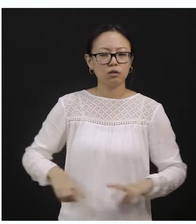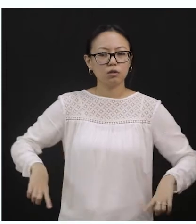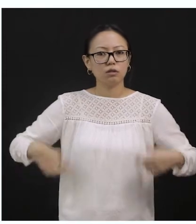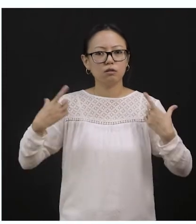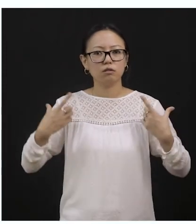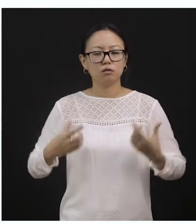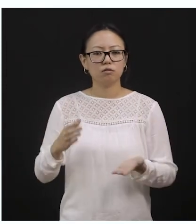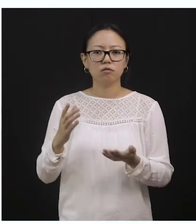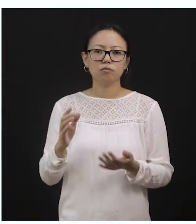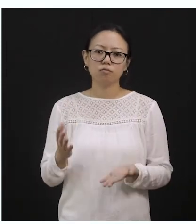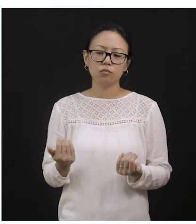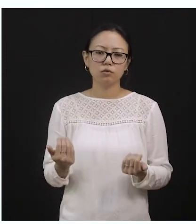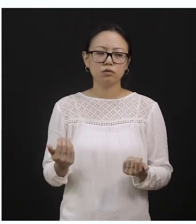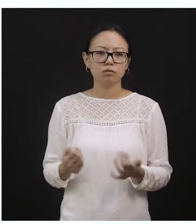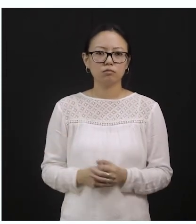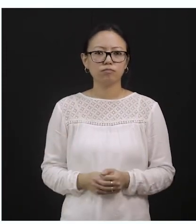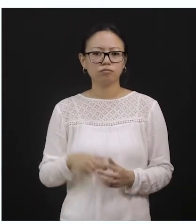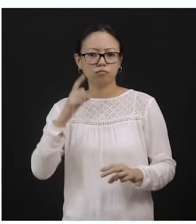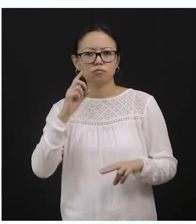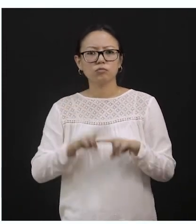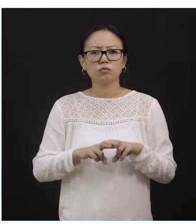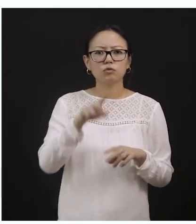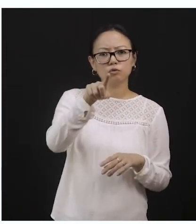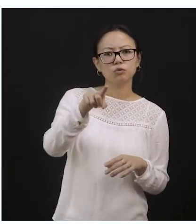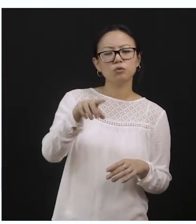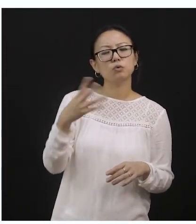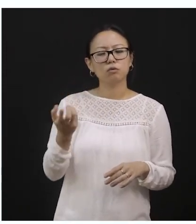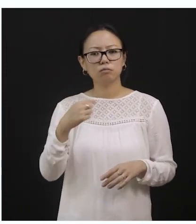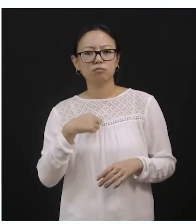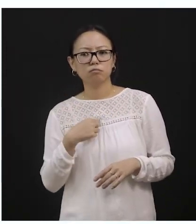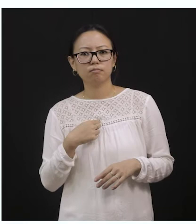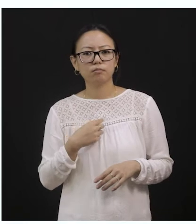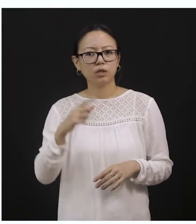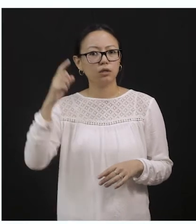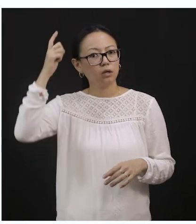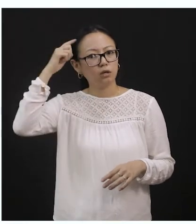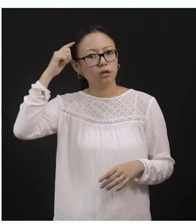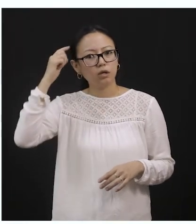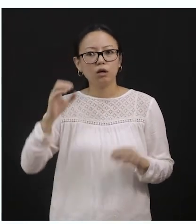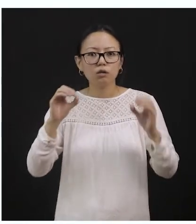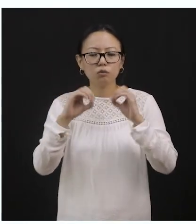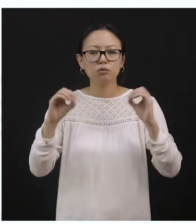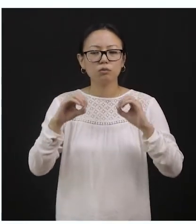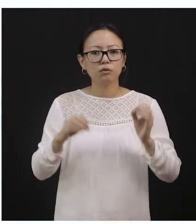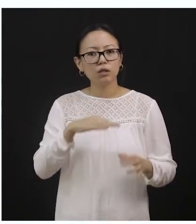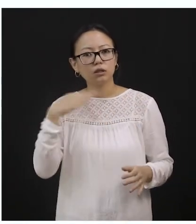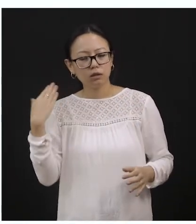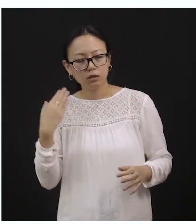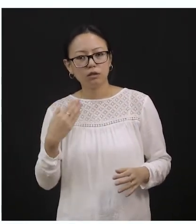will die there immediately, instantly, then and there. But this is not so in the case of a cockroach. This is the